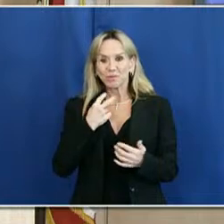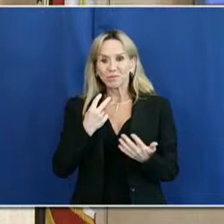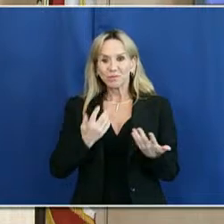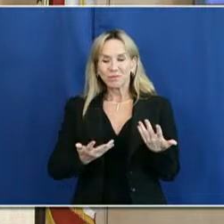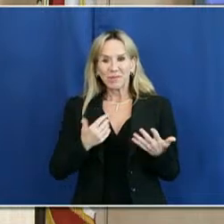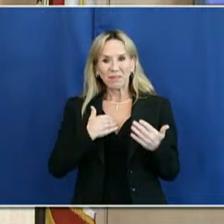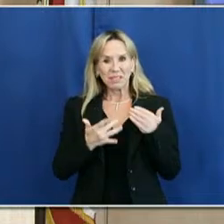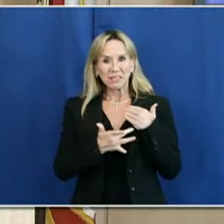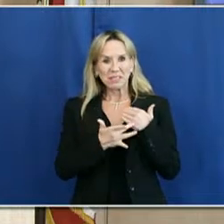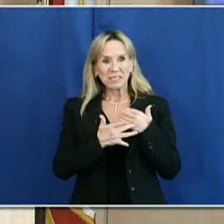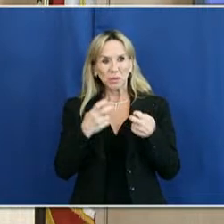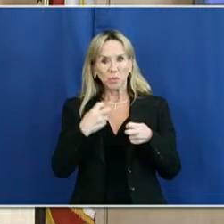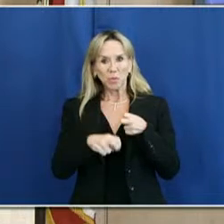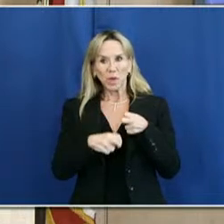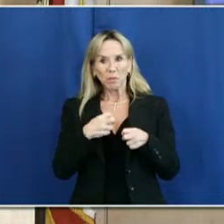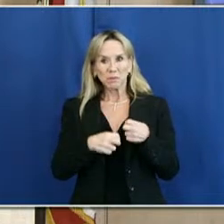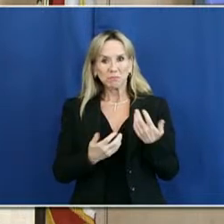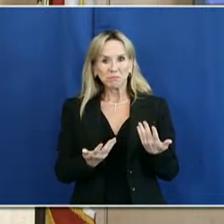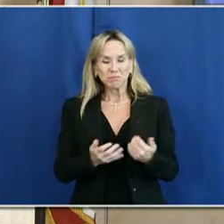So do you have a question?